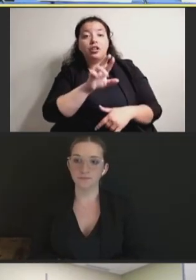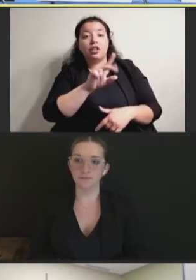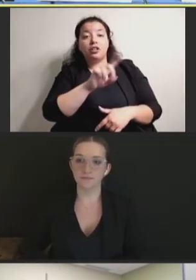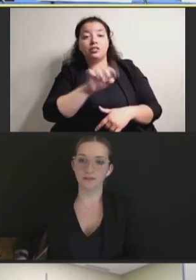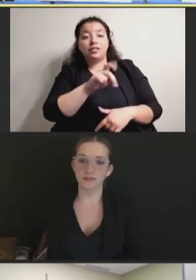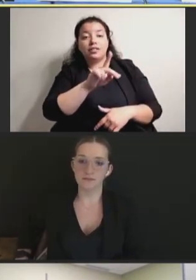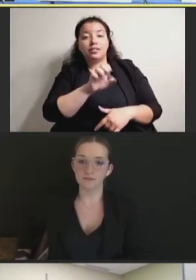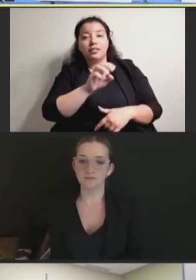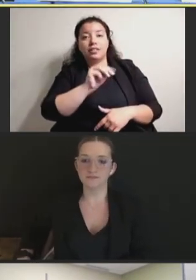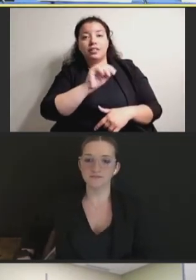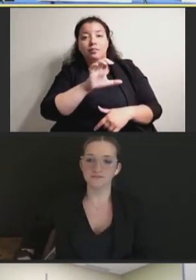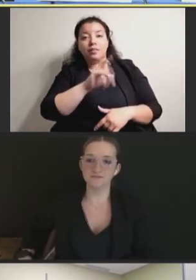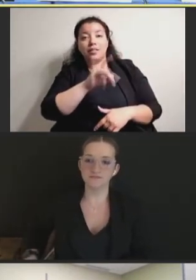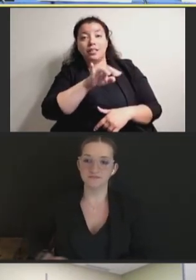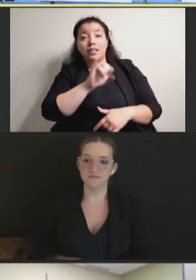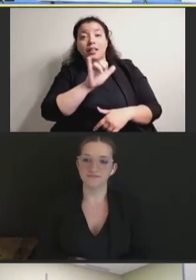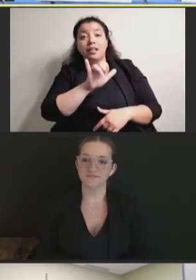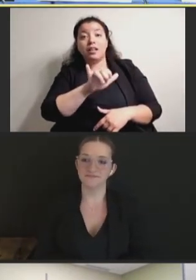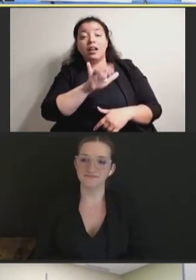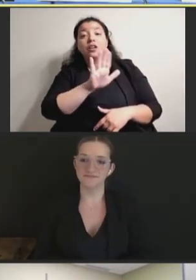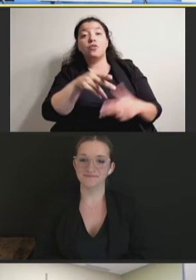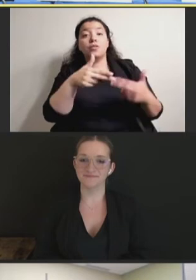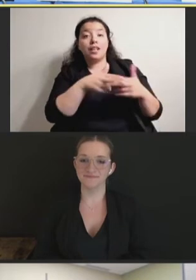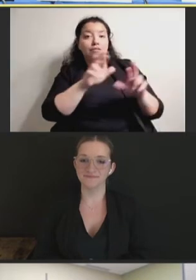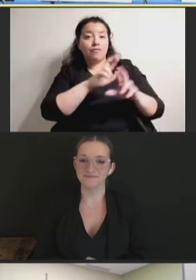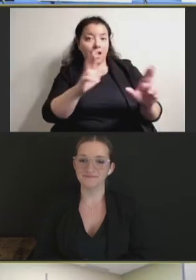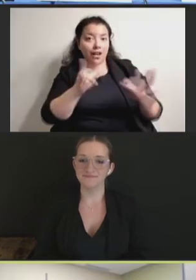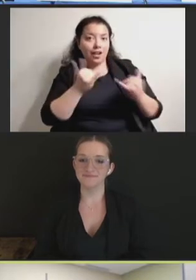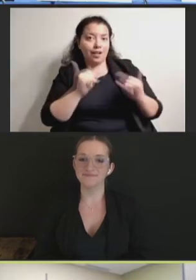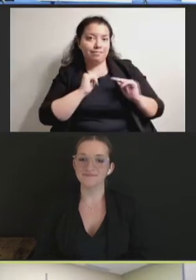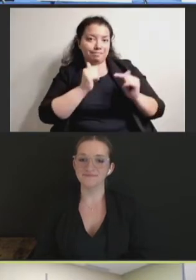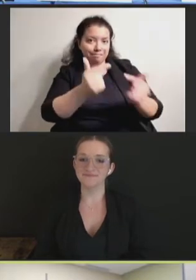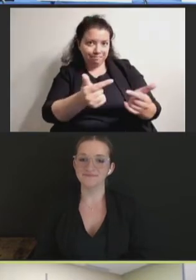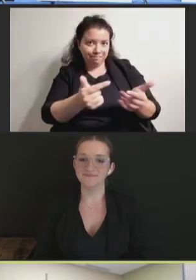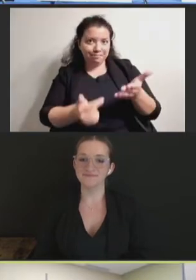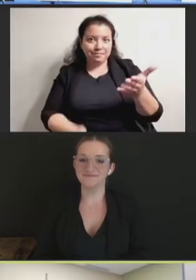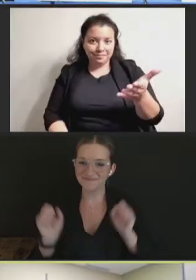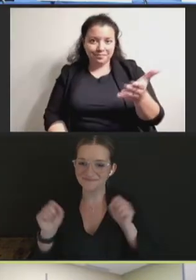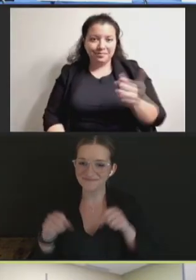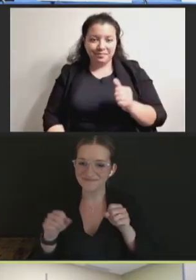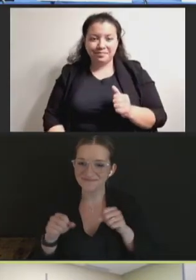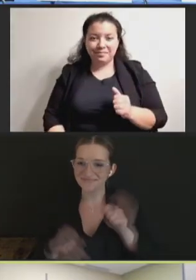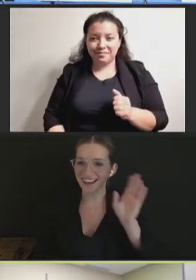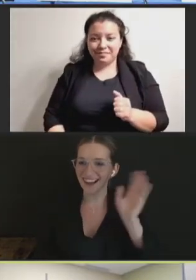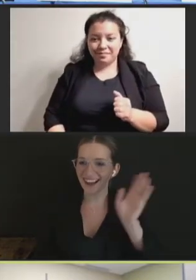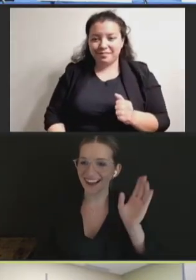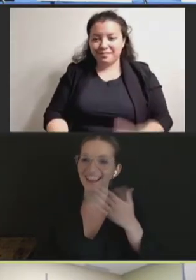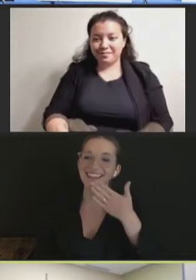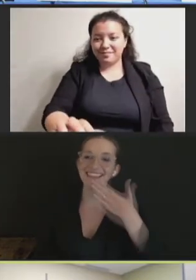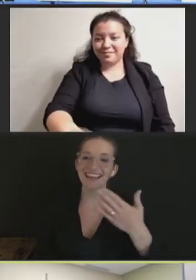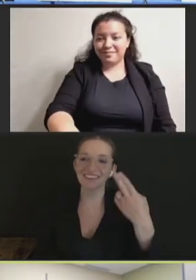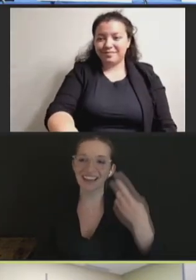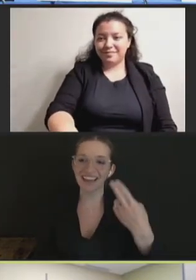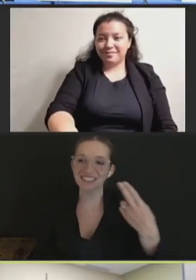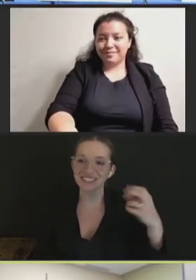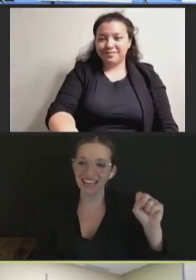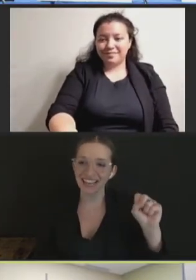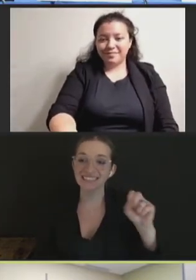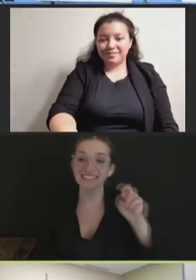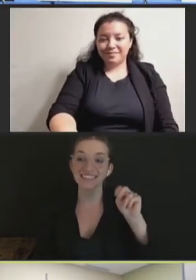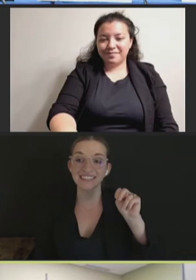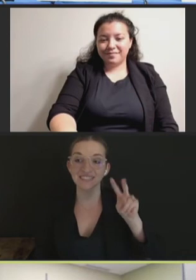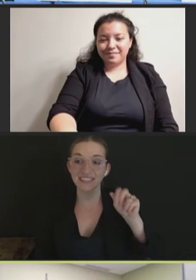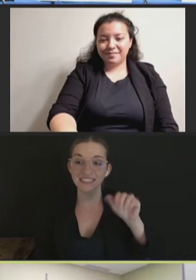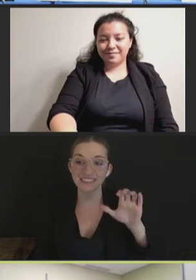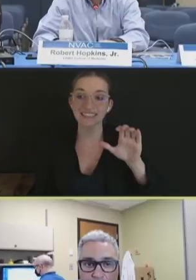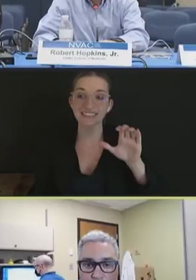Dr. McKinney, your slides are up. You have the floor. Yes, hi. Thank you so much to HHS, NVAC, to Dr. Del Rio and